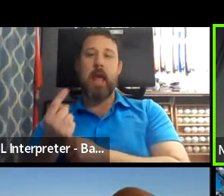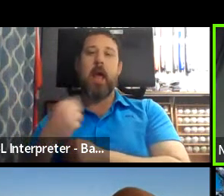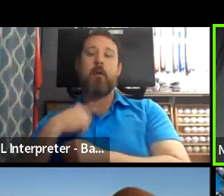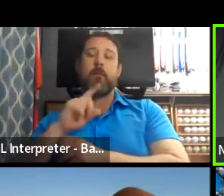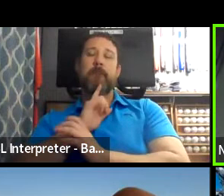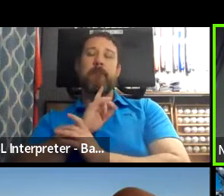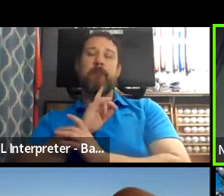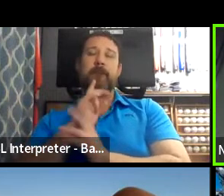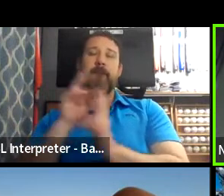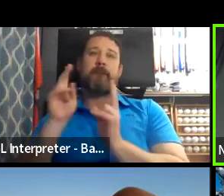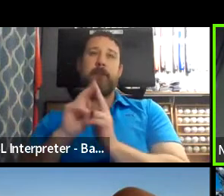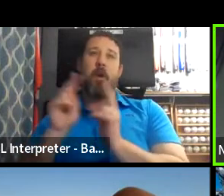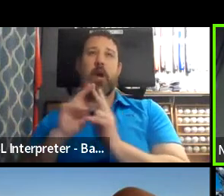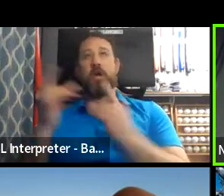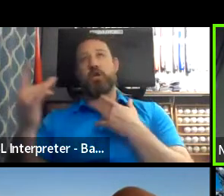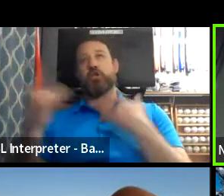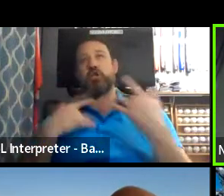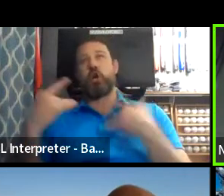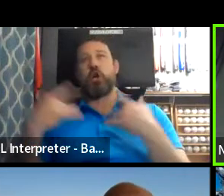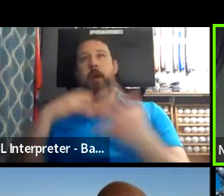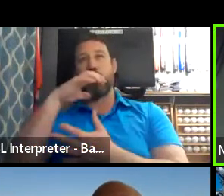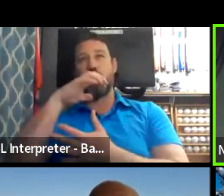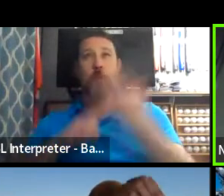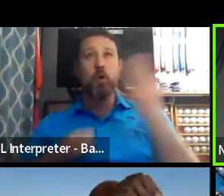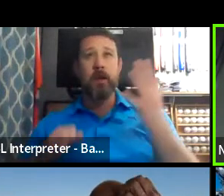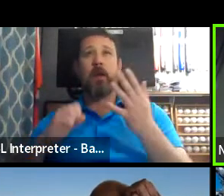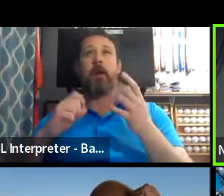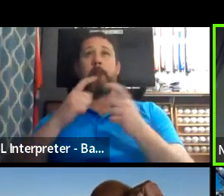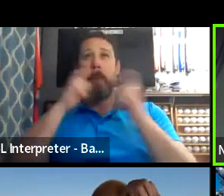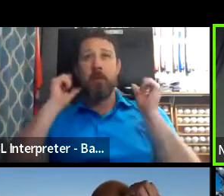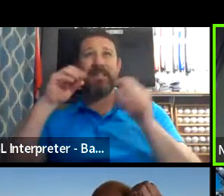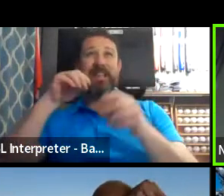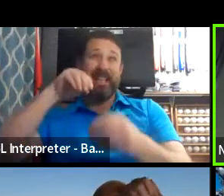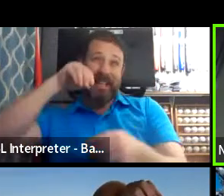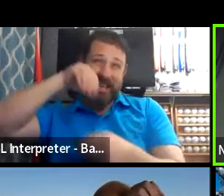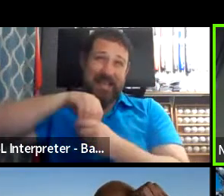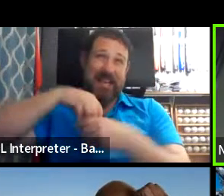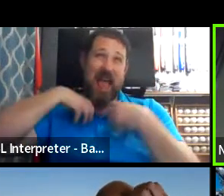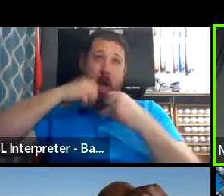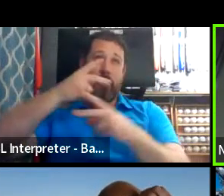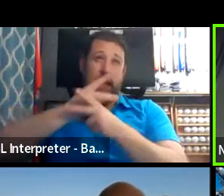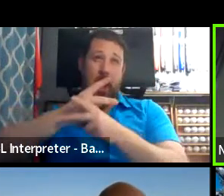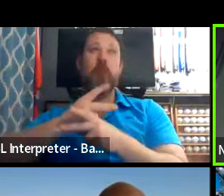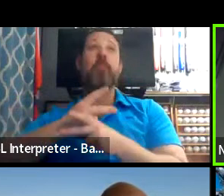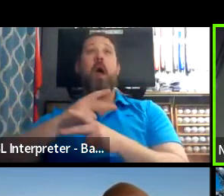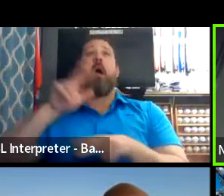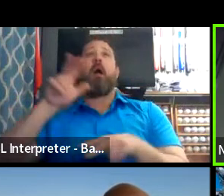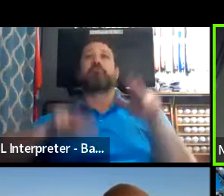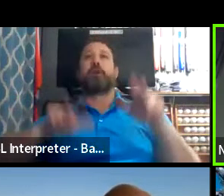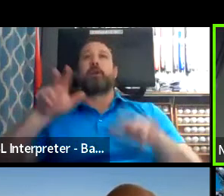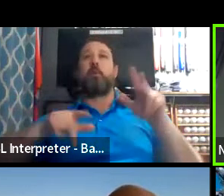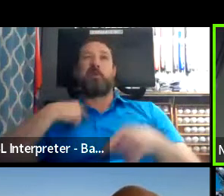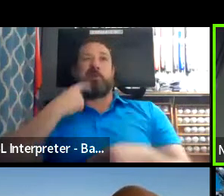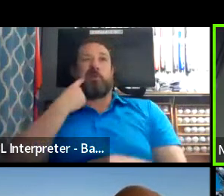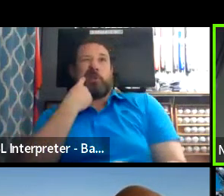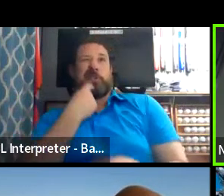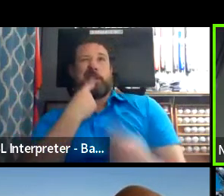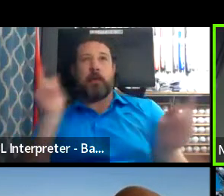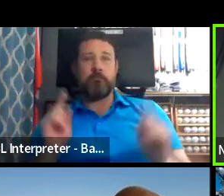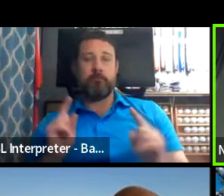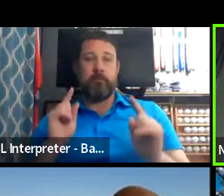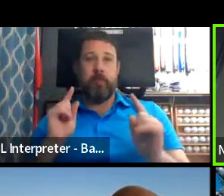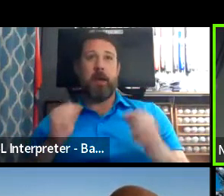really concerned about removing masks in healthcare facilities, given the unpredictability that you and I have both just stated